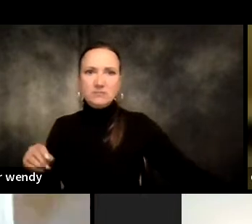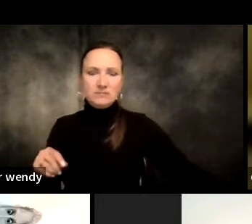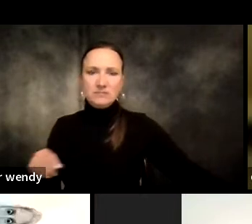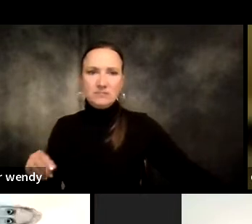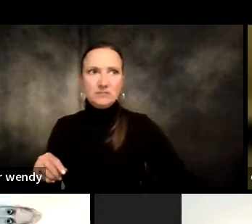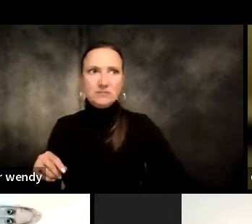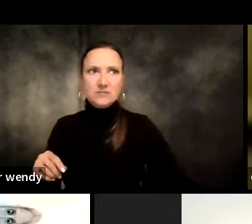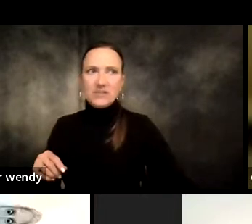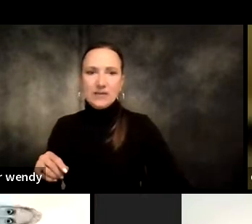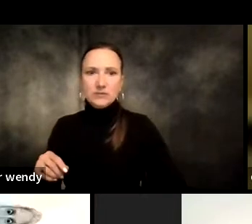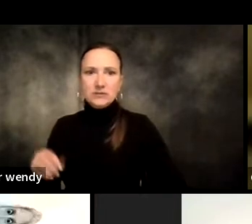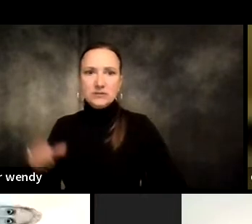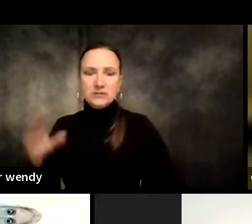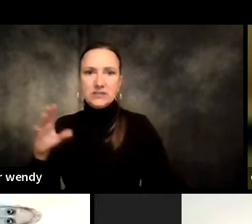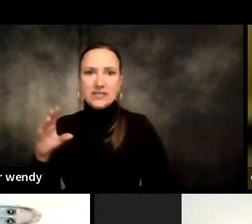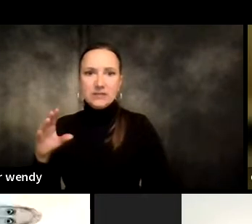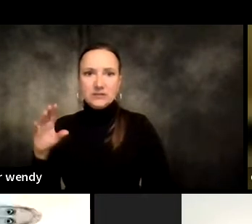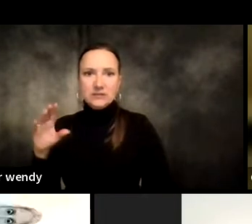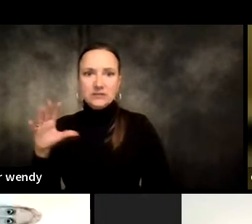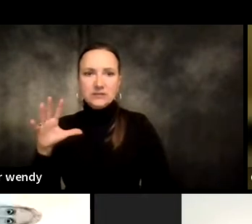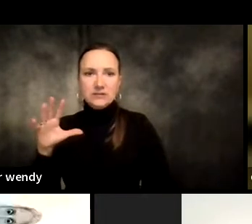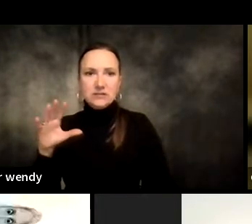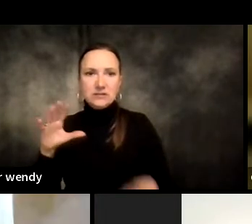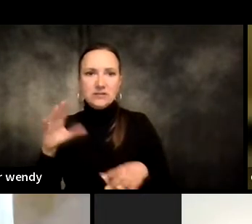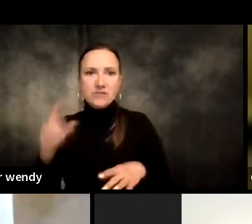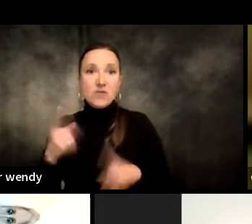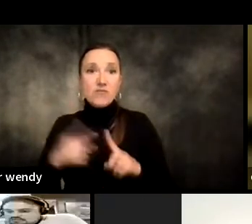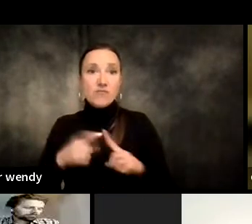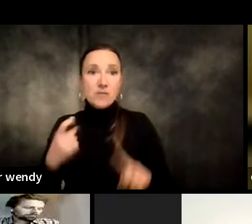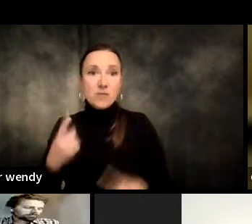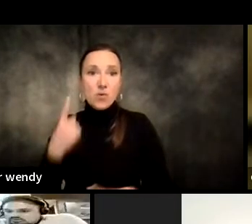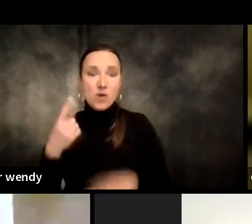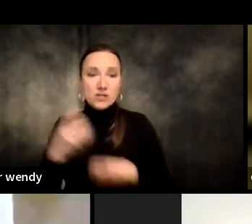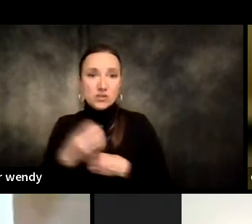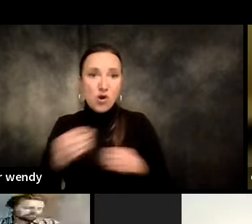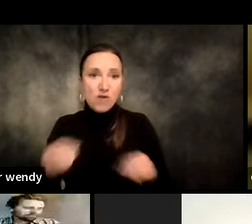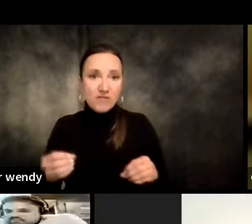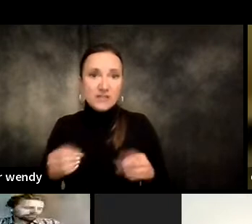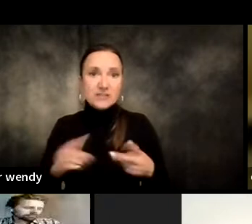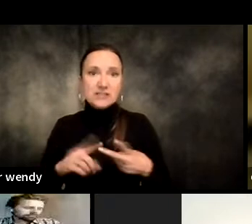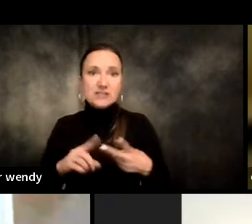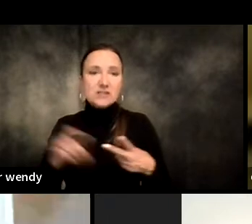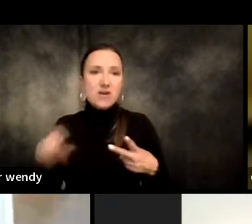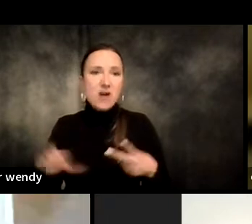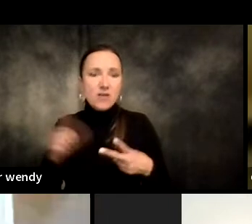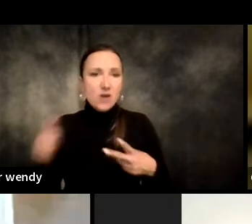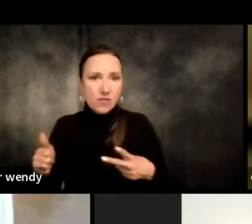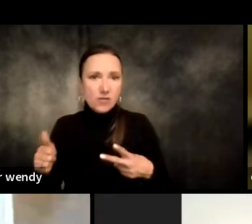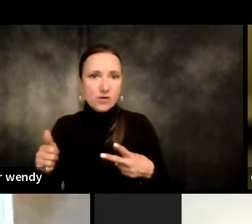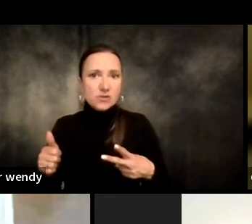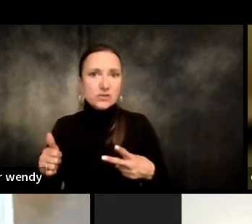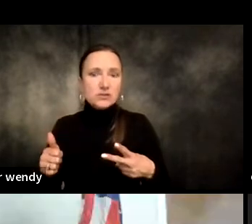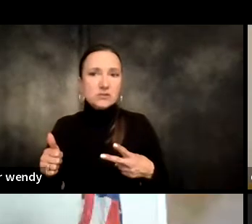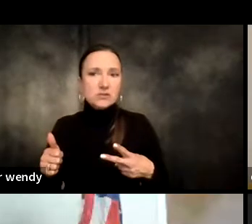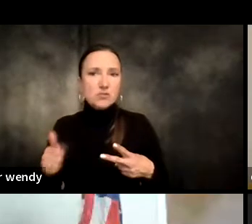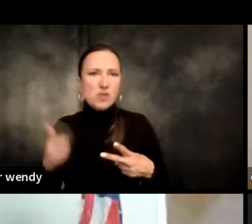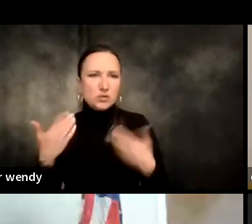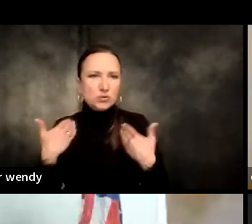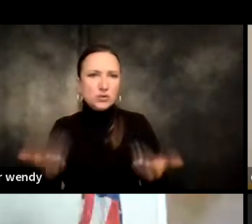And you can go ahead, if no one from the ONE's office or any of the violence interrupters are on, we'll let you go ahead and